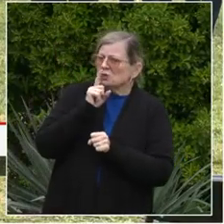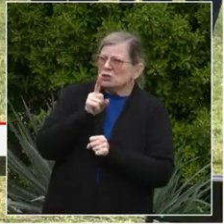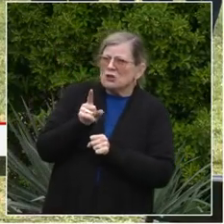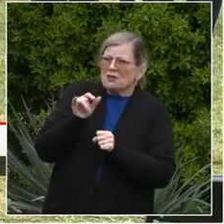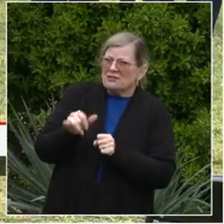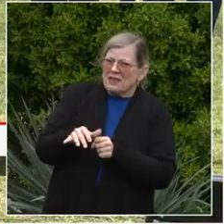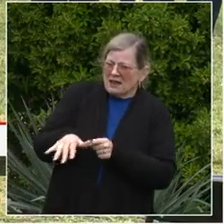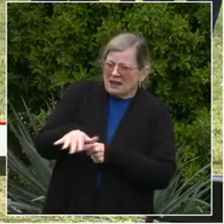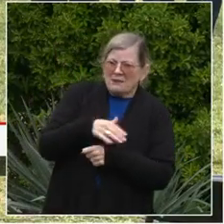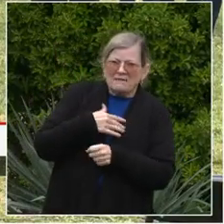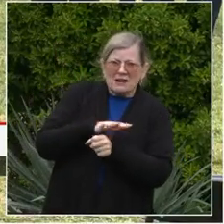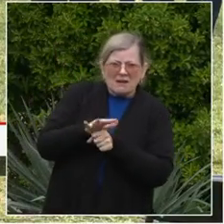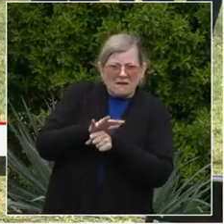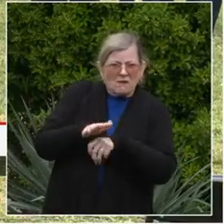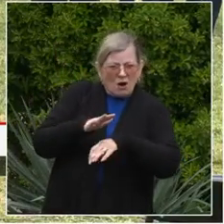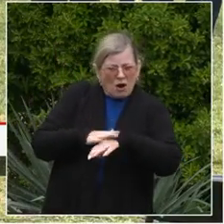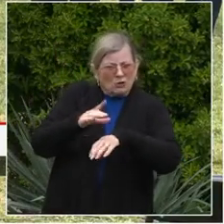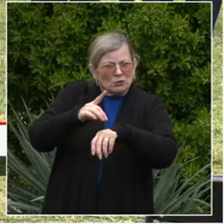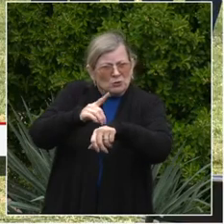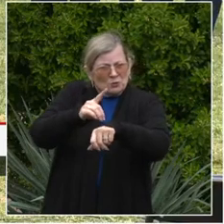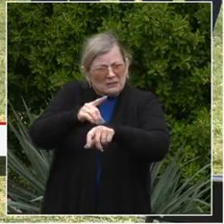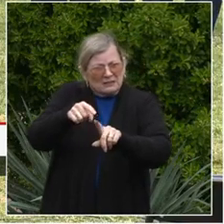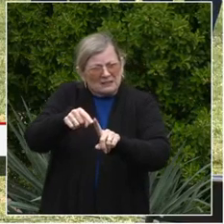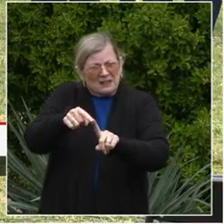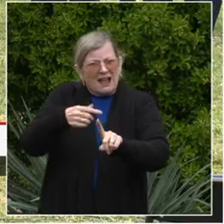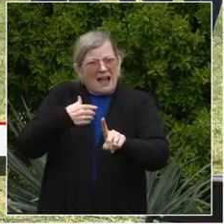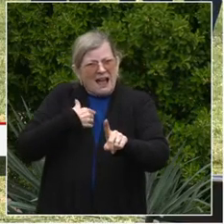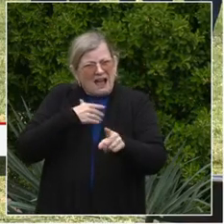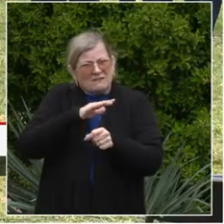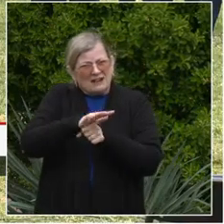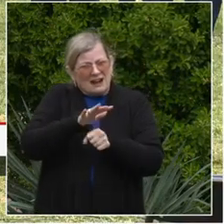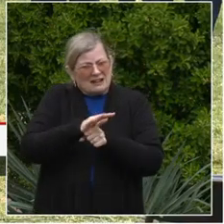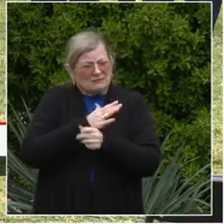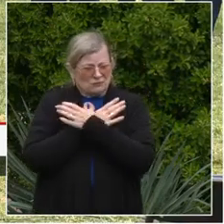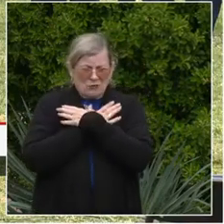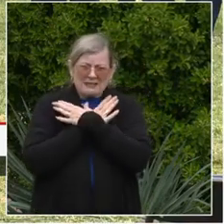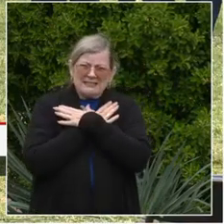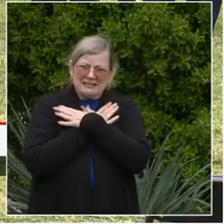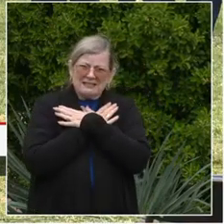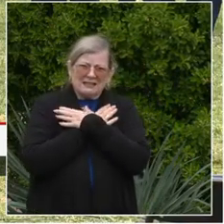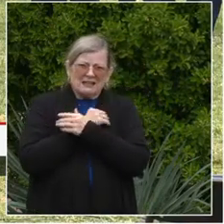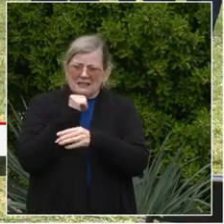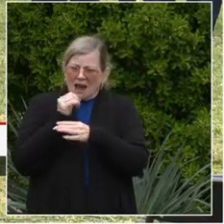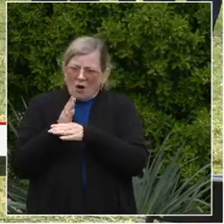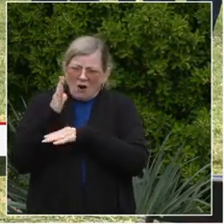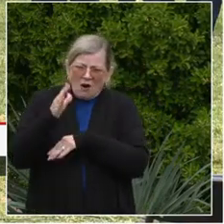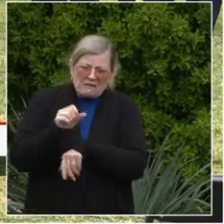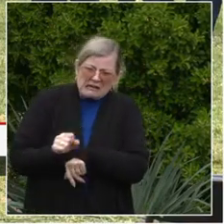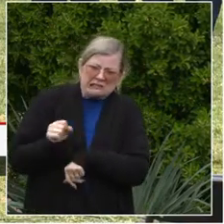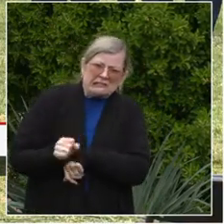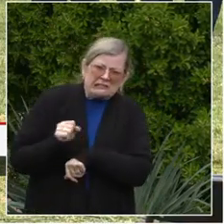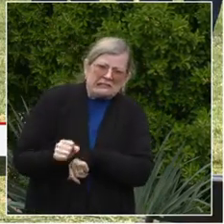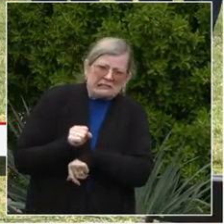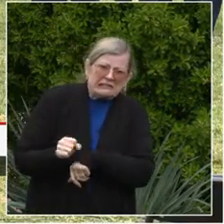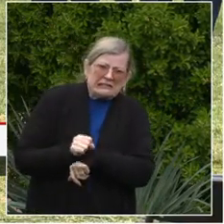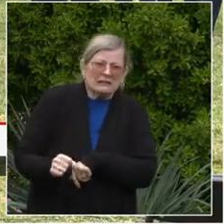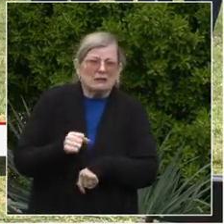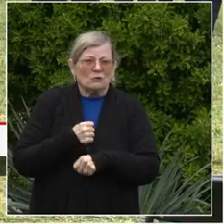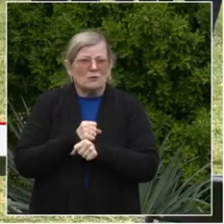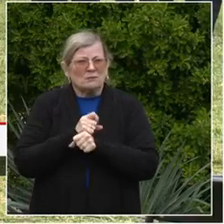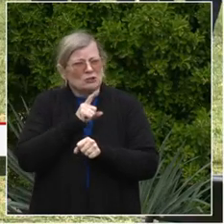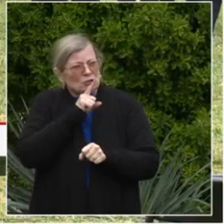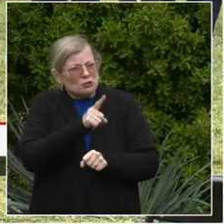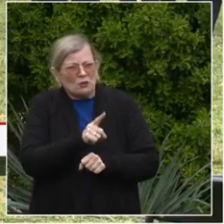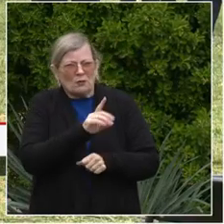people on duty, that they have enough rest, that they're not working too many hours. So we are looking forward to a time when we can